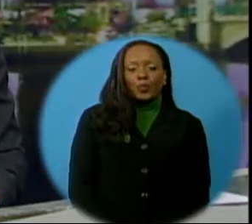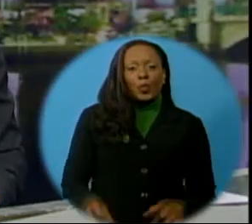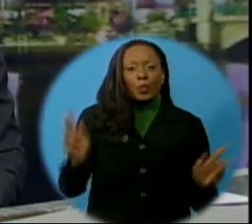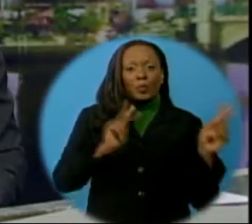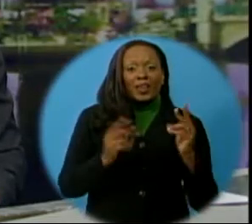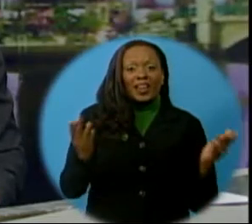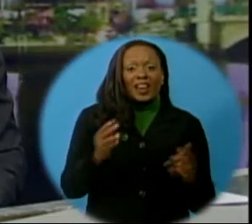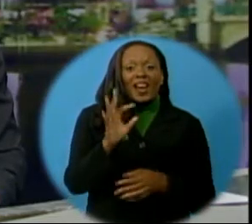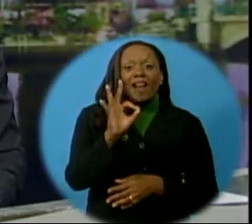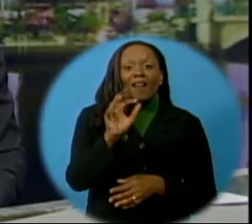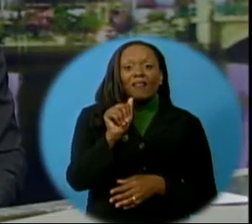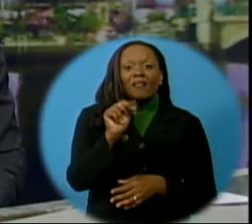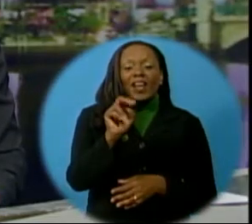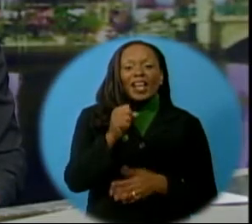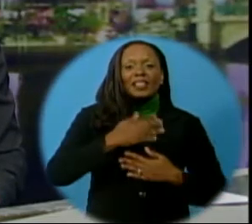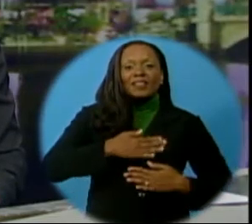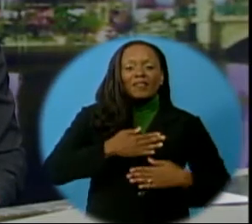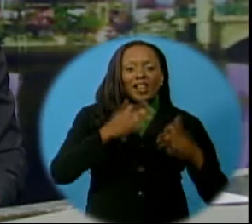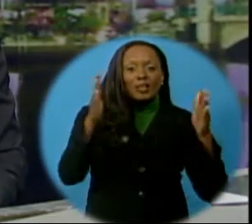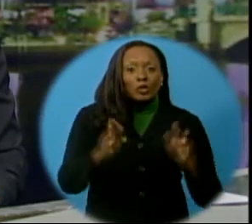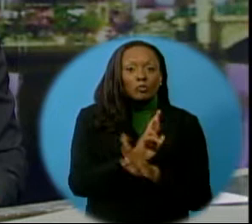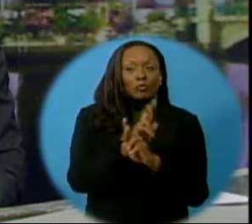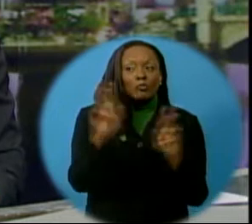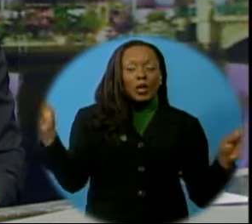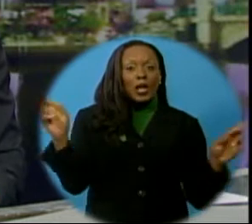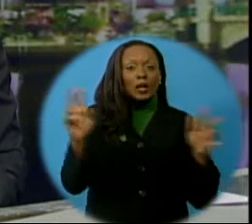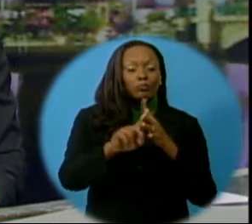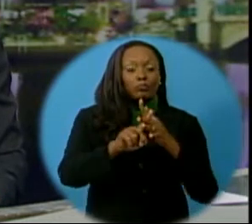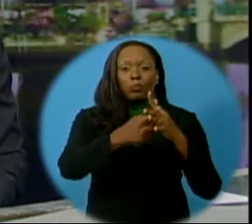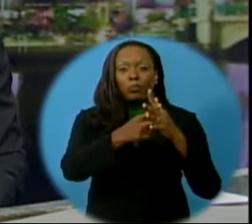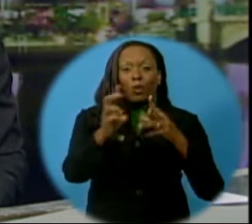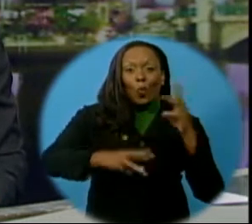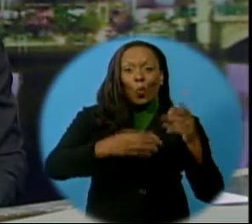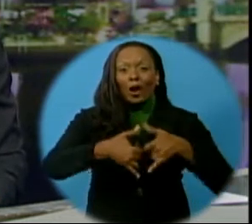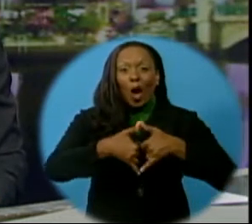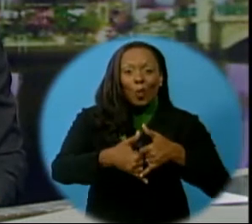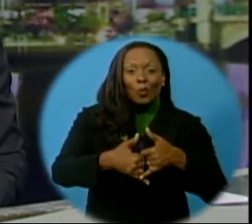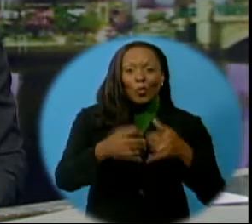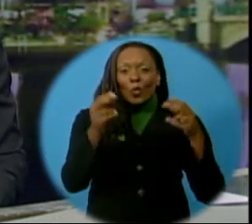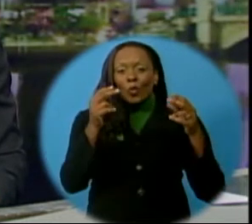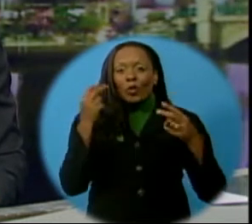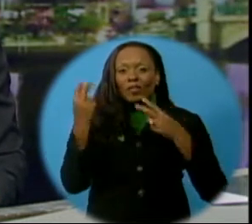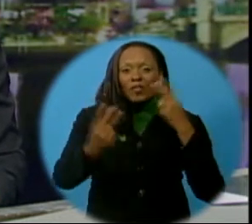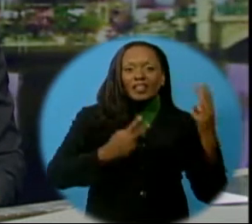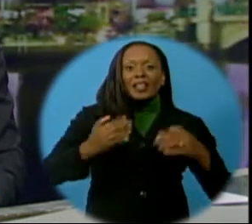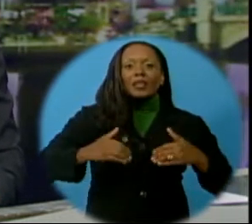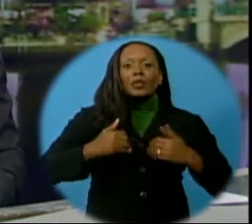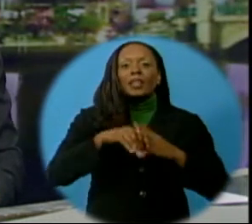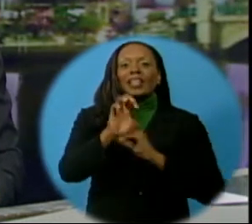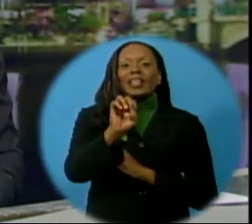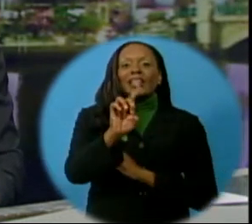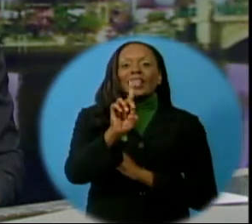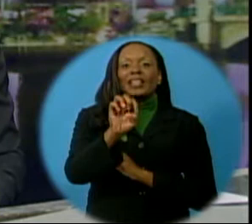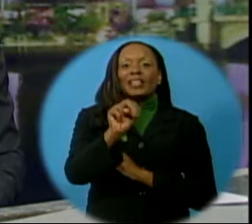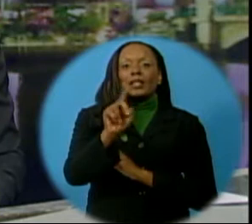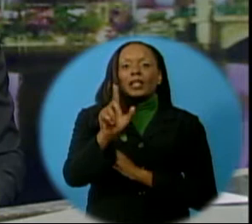Well, fans here in Barbados are ready for the start of the World Cup. CBC Sports visited the youth of Eden Lodge community, and